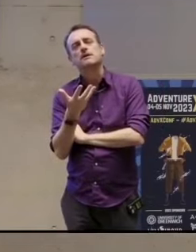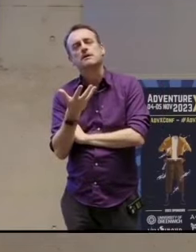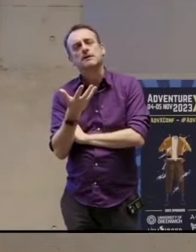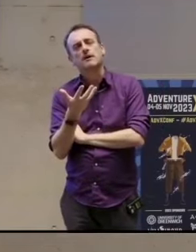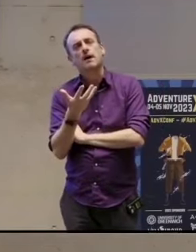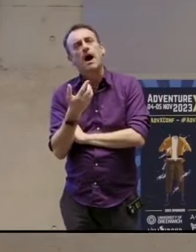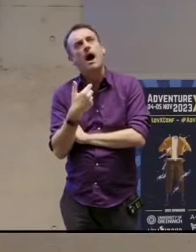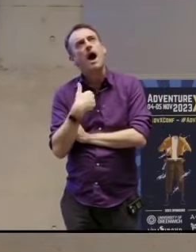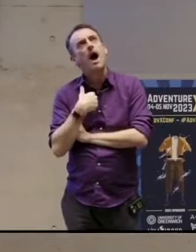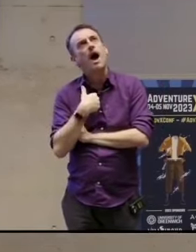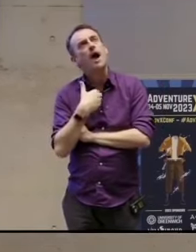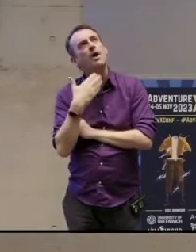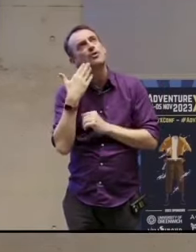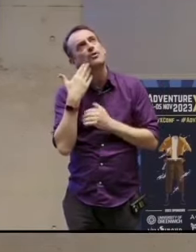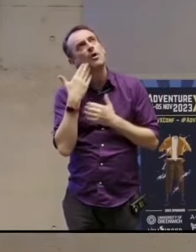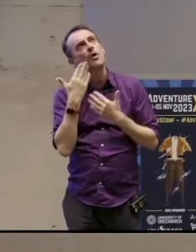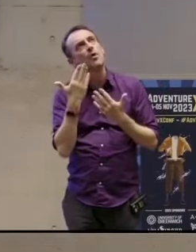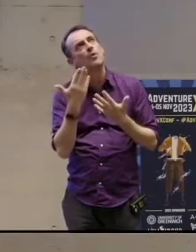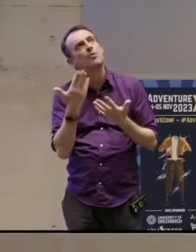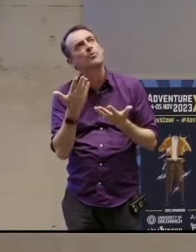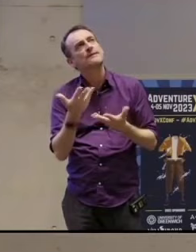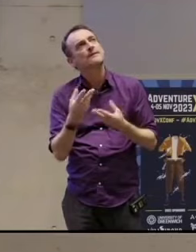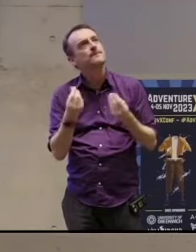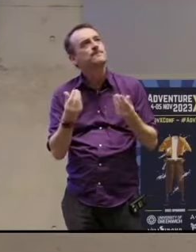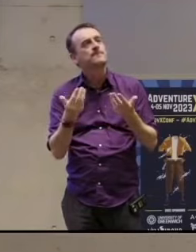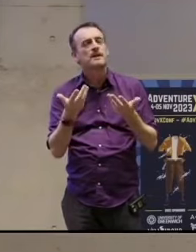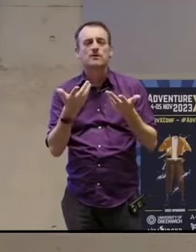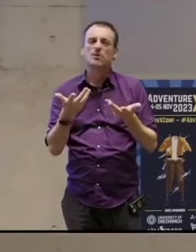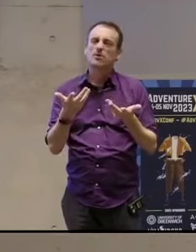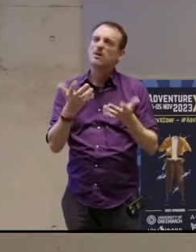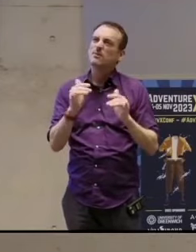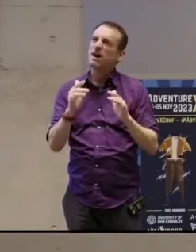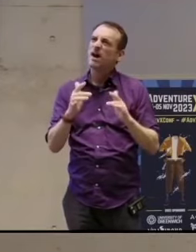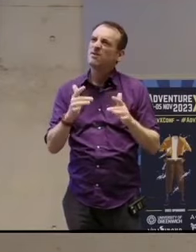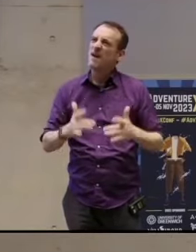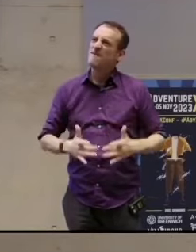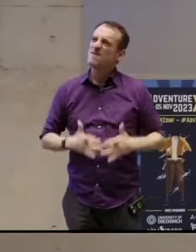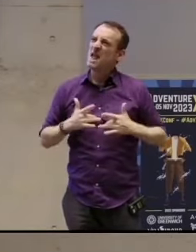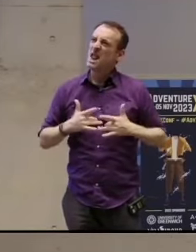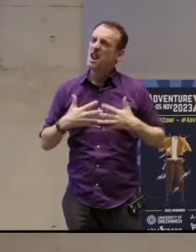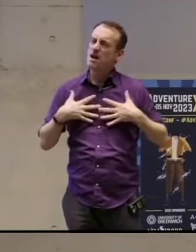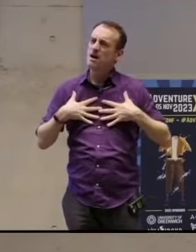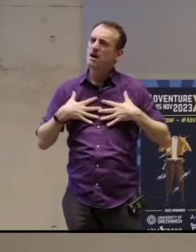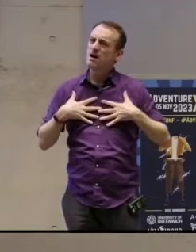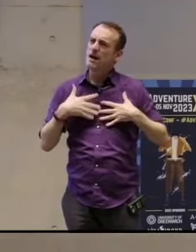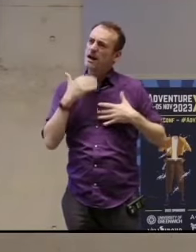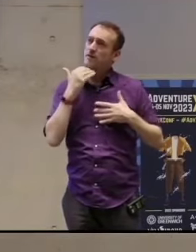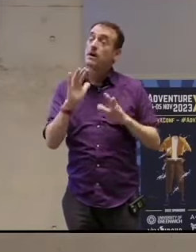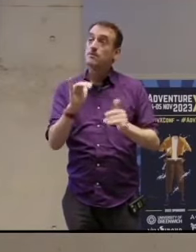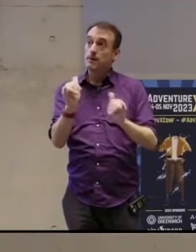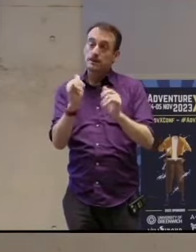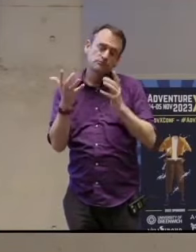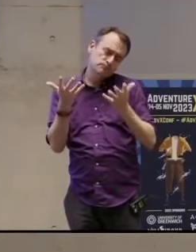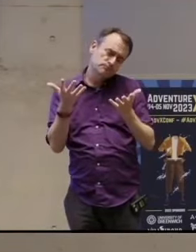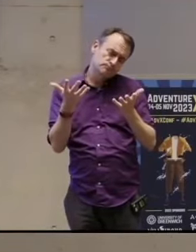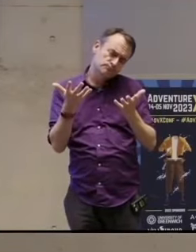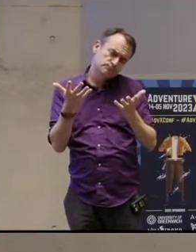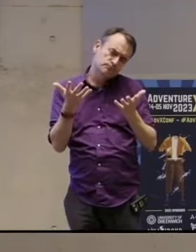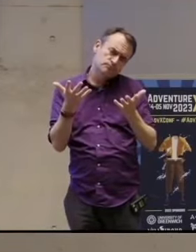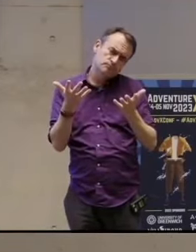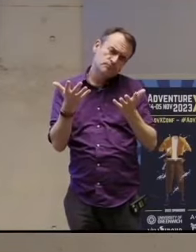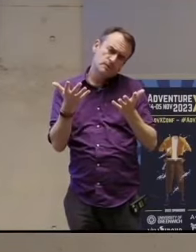I don't know. I guess, yeah, you just kind of sense that you have enough. I guess what it is like maybe you could